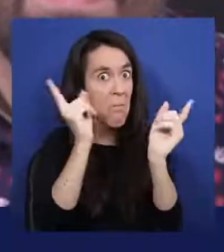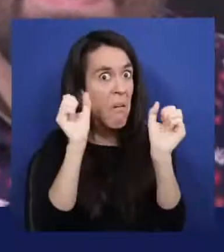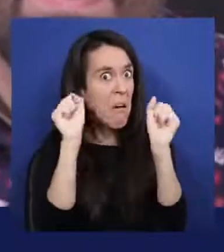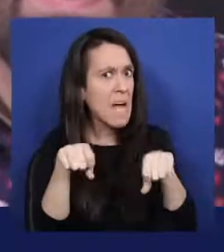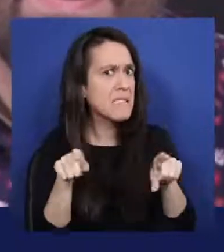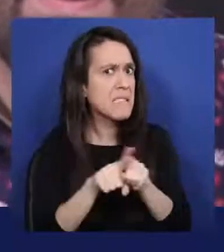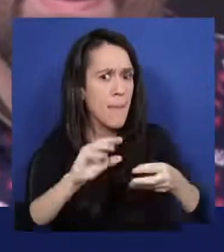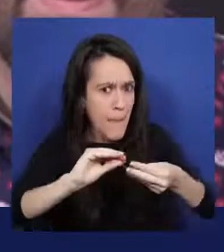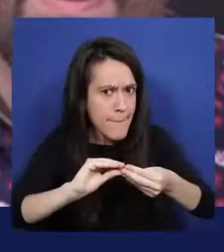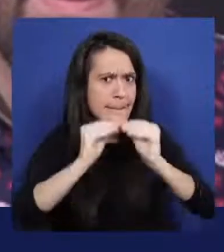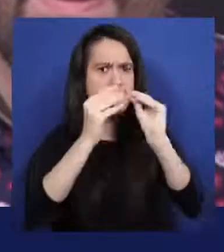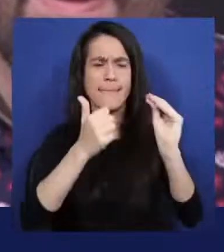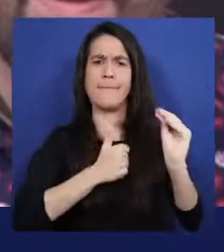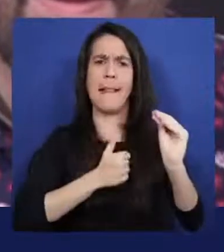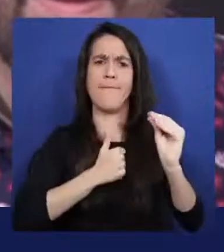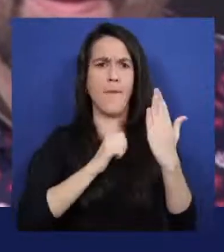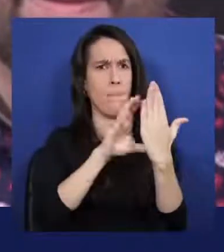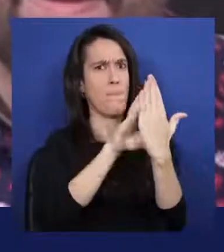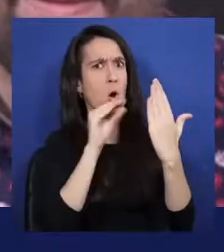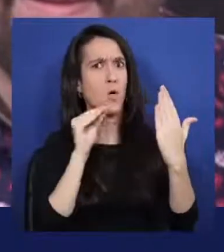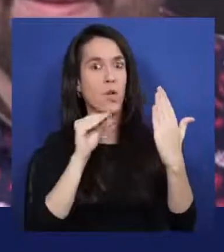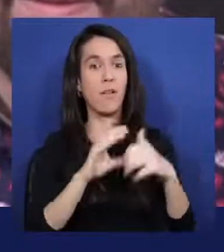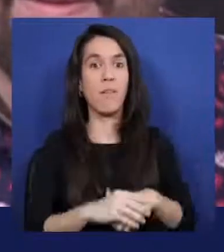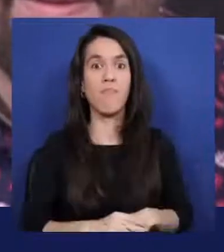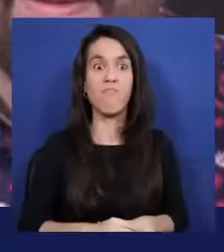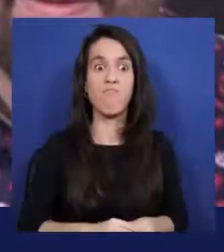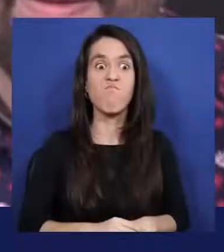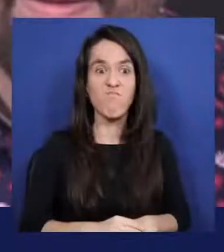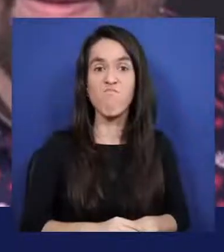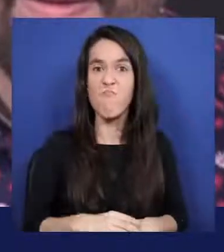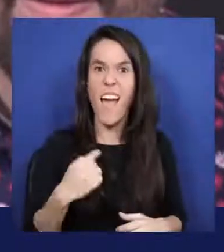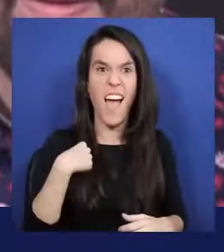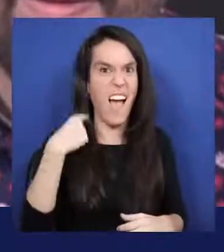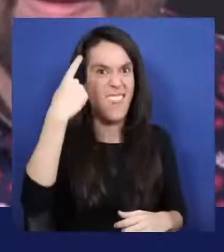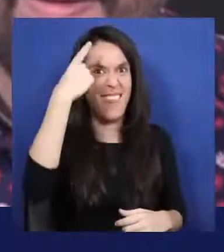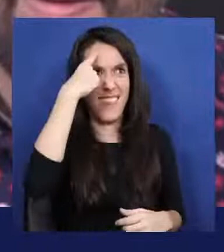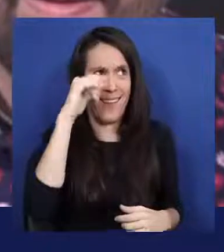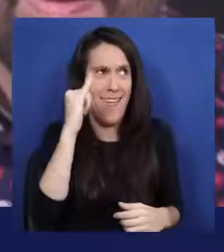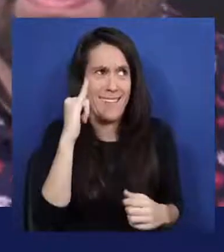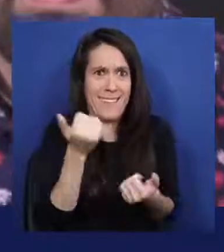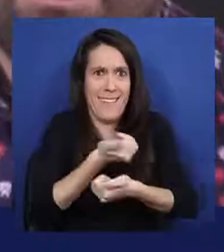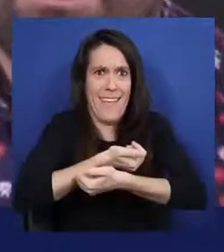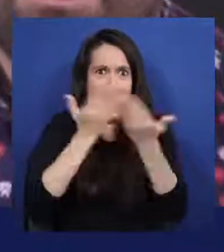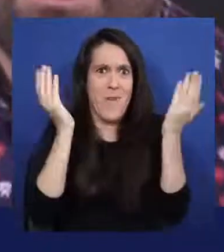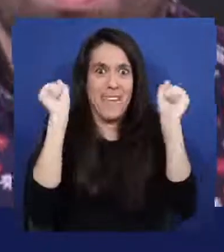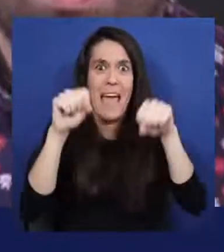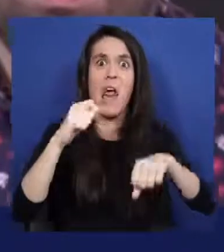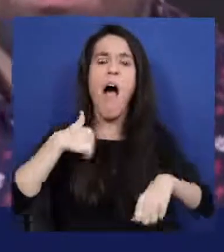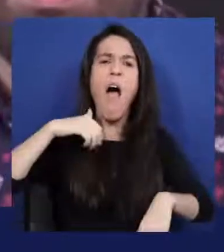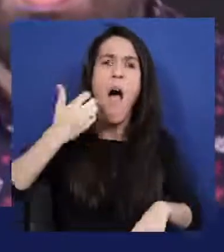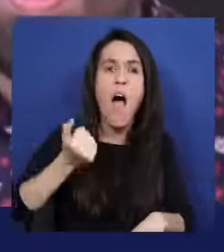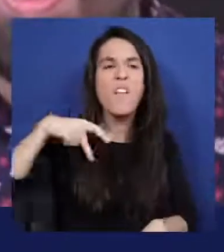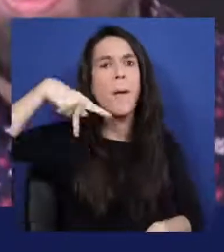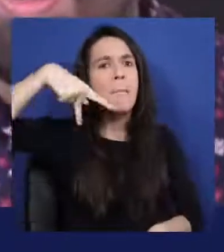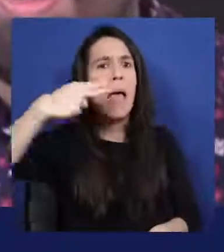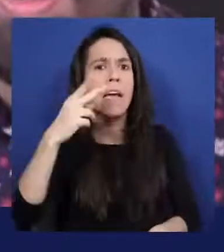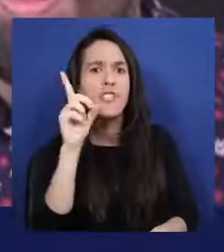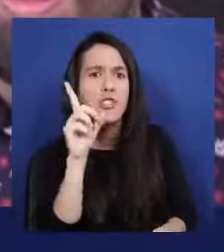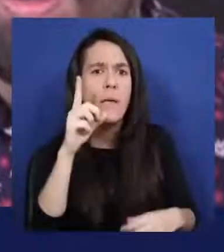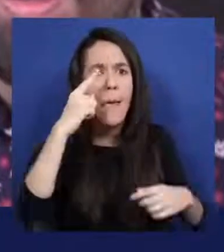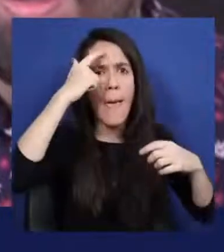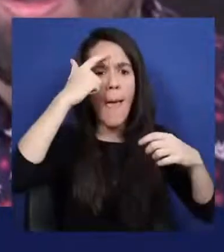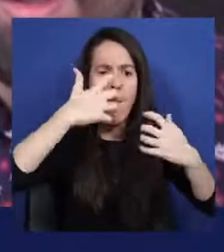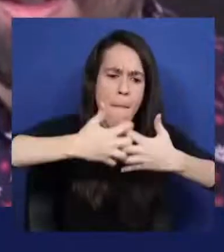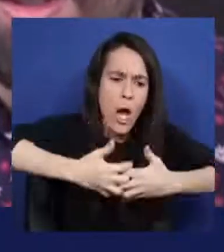I think anyone can do that. I don't have a PhD in machine learning or any specific